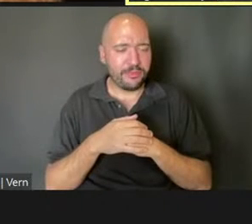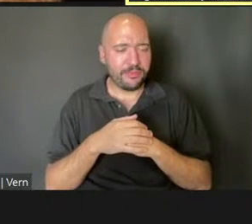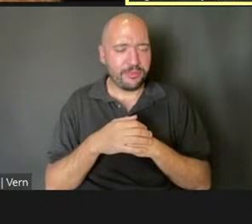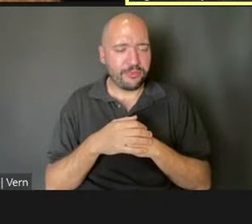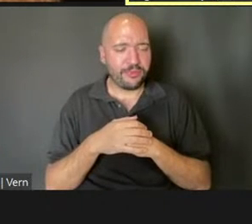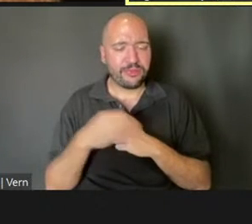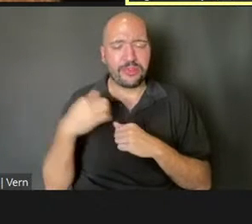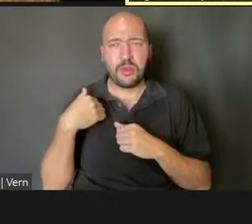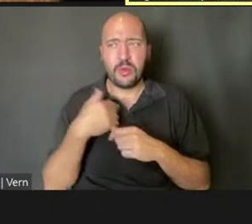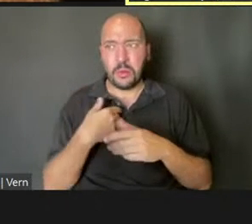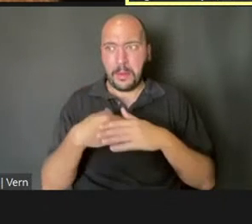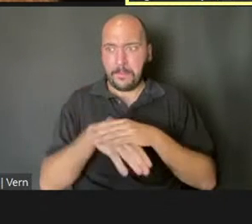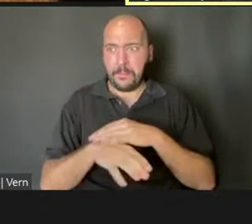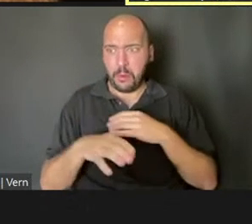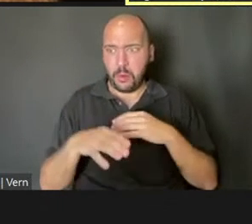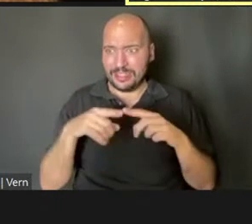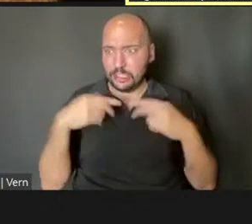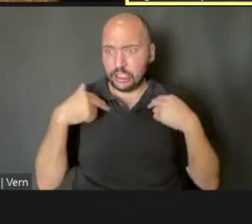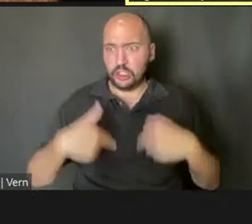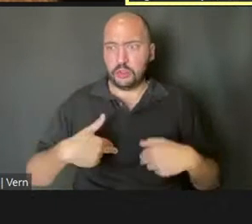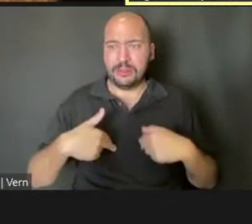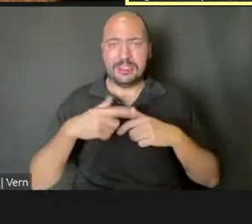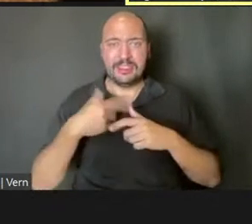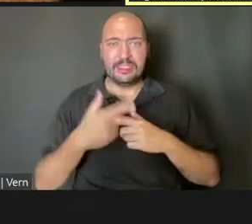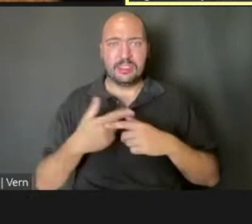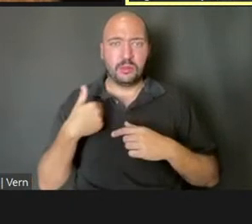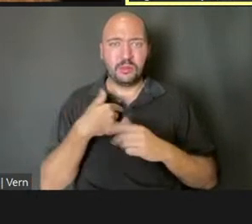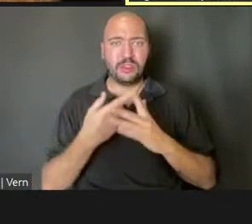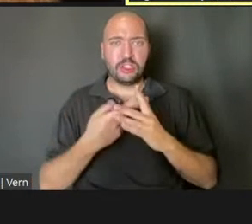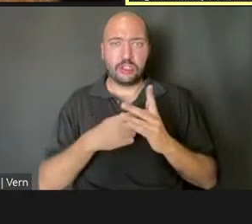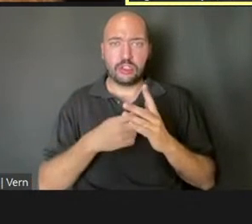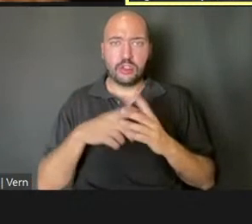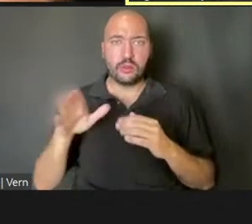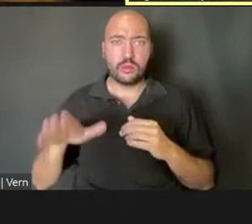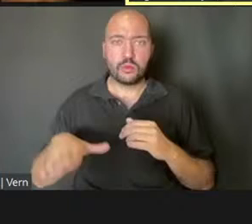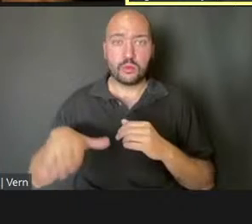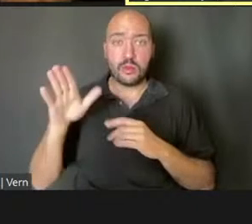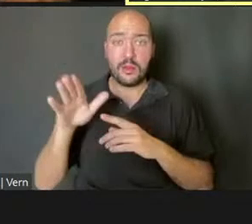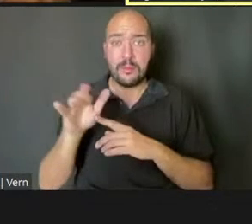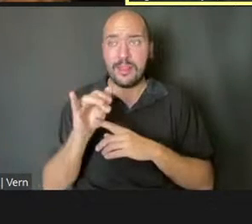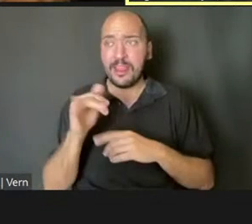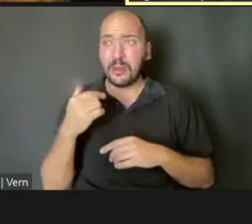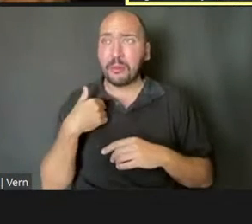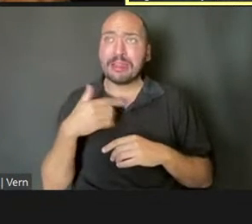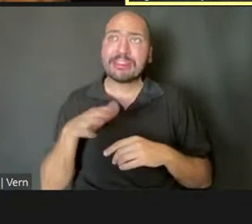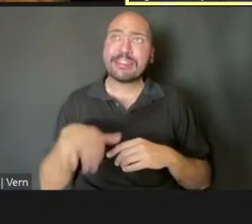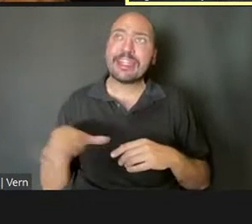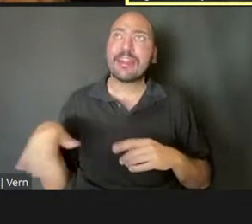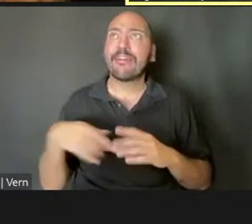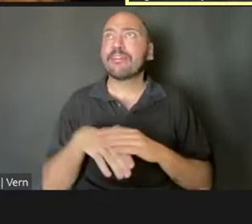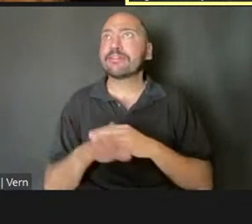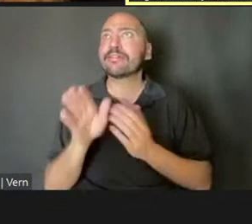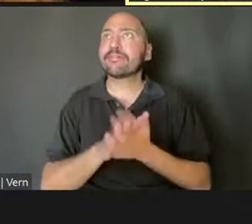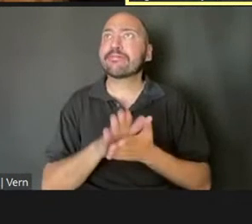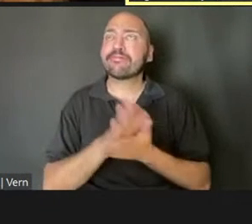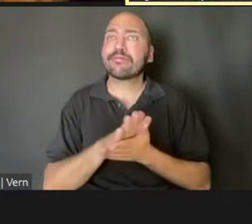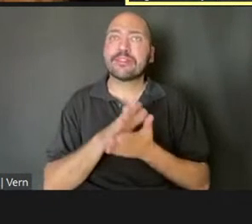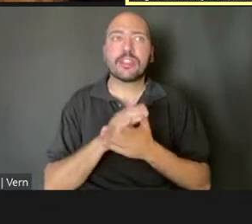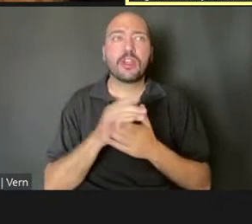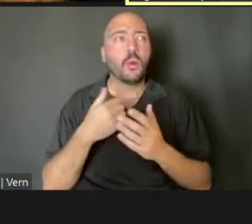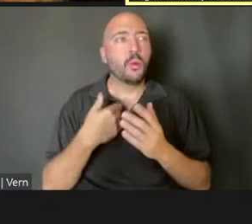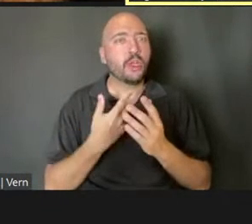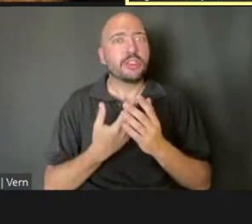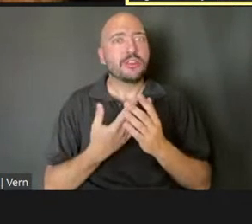we are born as humans, and then we start growing up like we are children, and then we go to school, and like we gradually